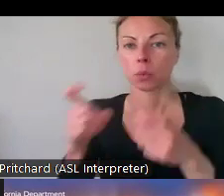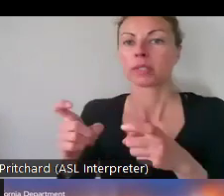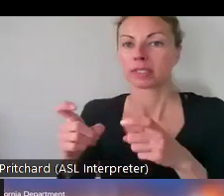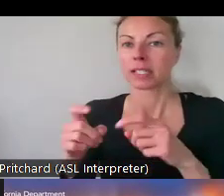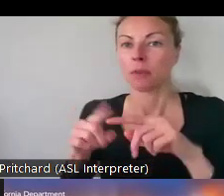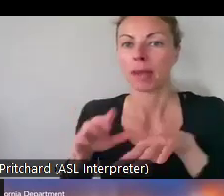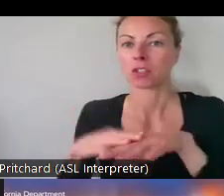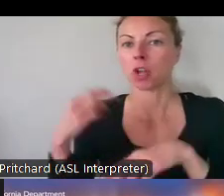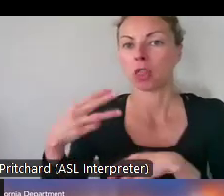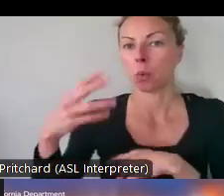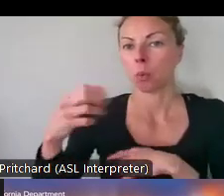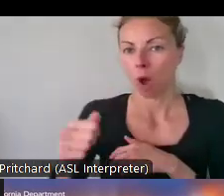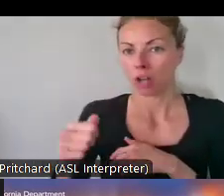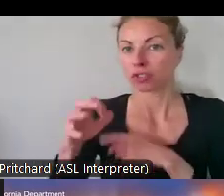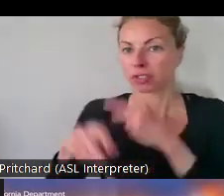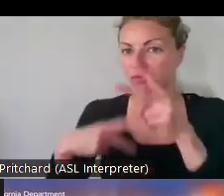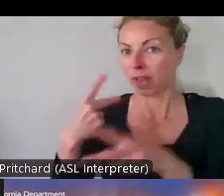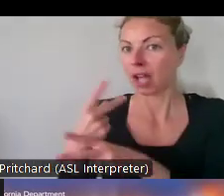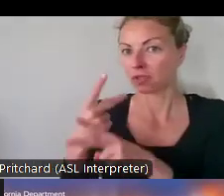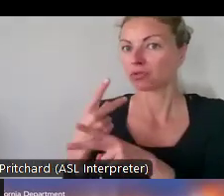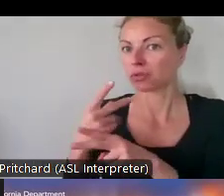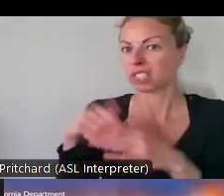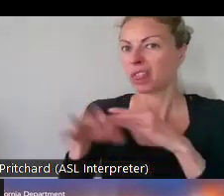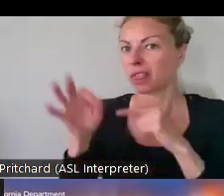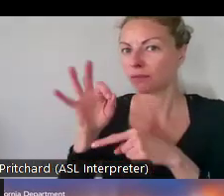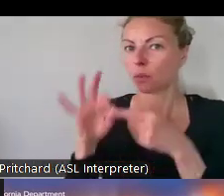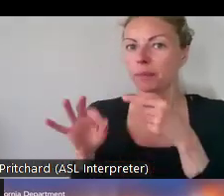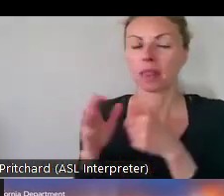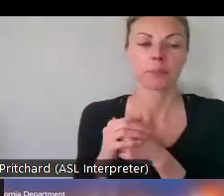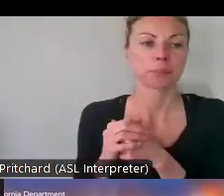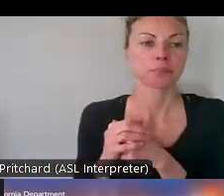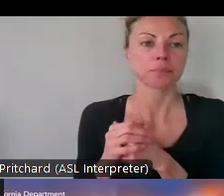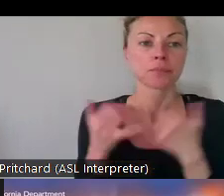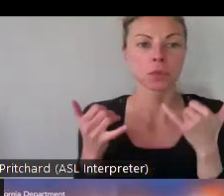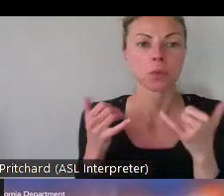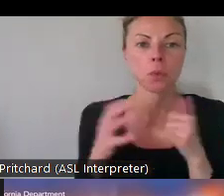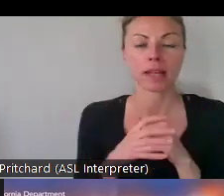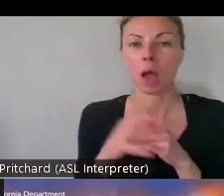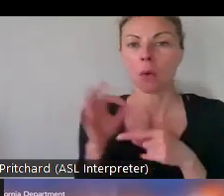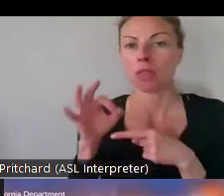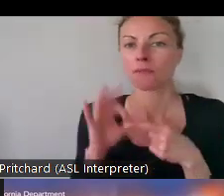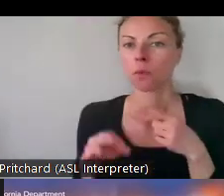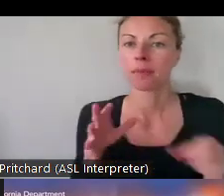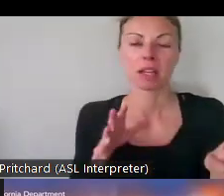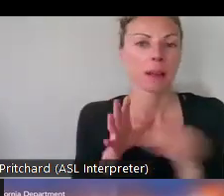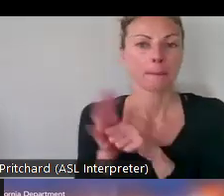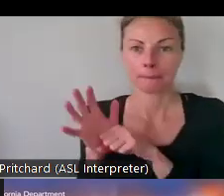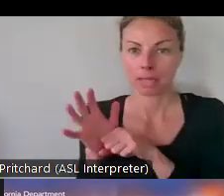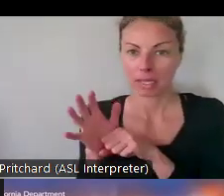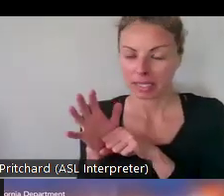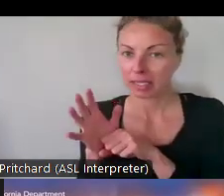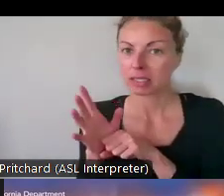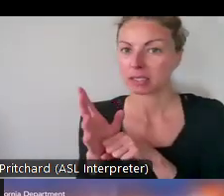formulas or Washington factors and the formula. At this point, the formula is complete. We have